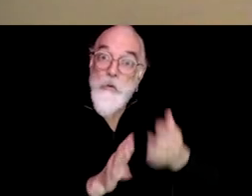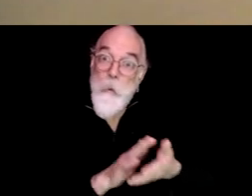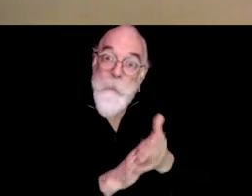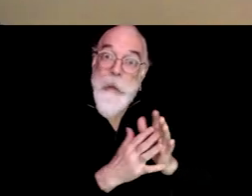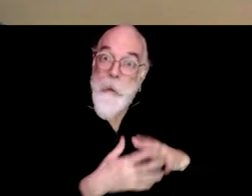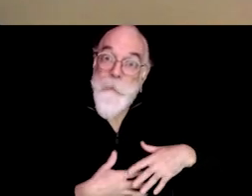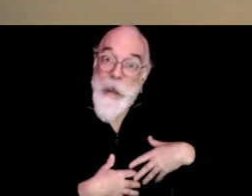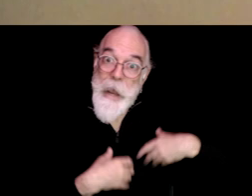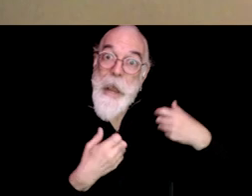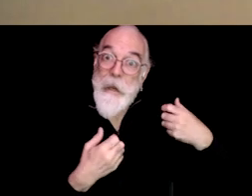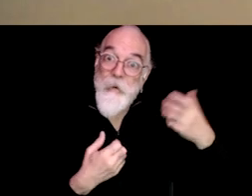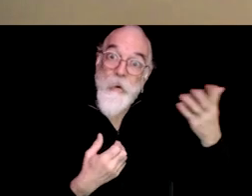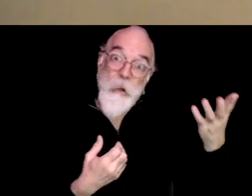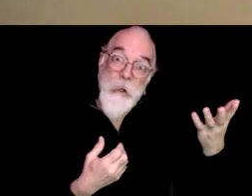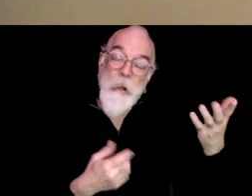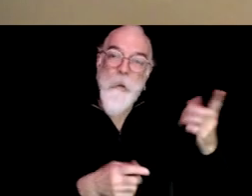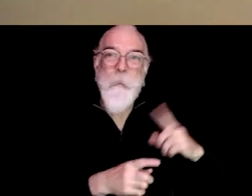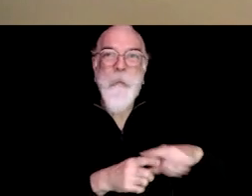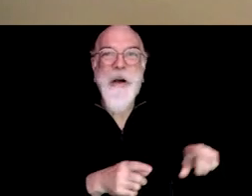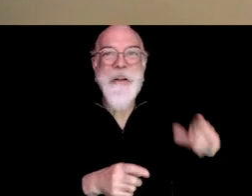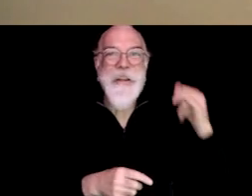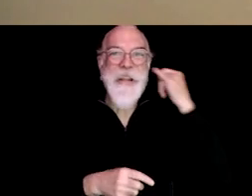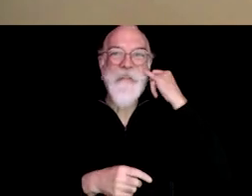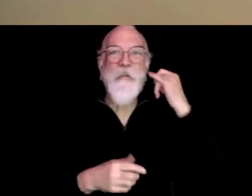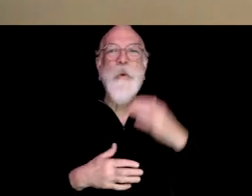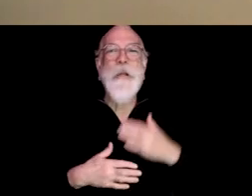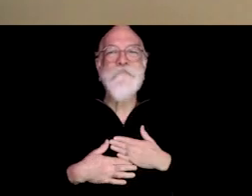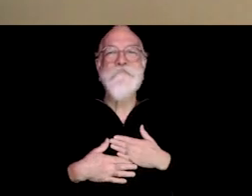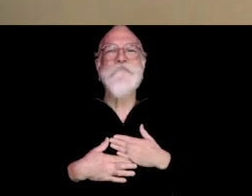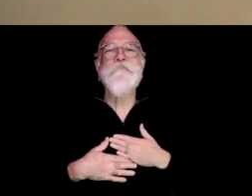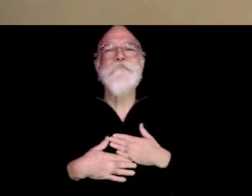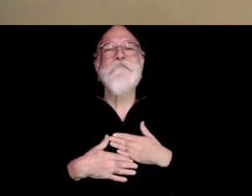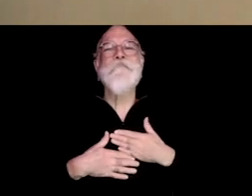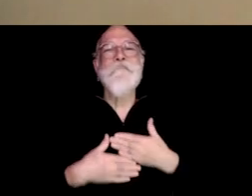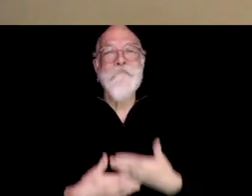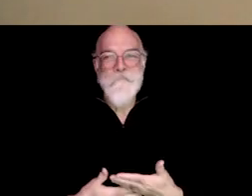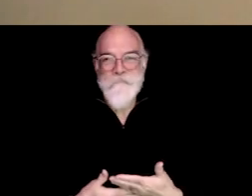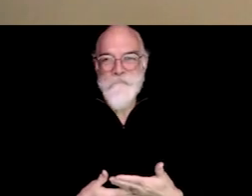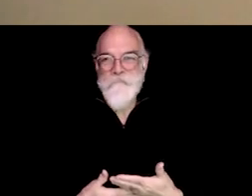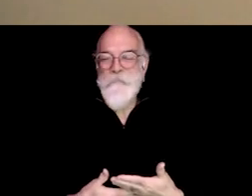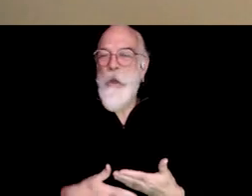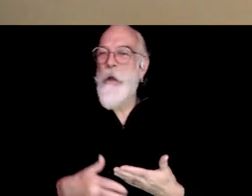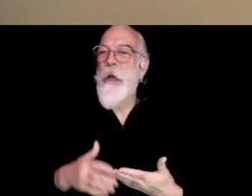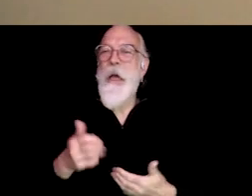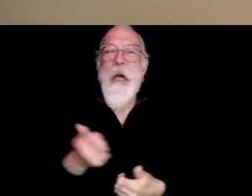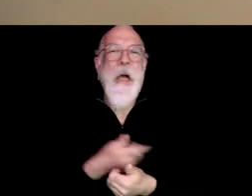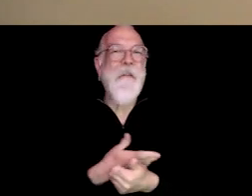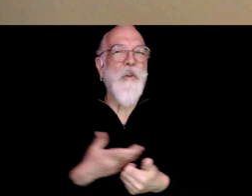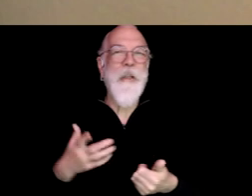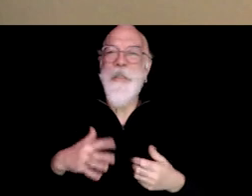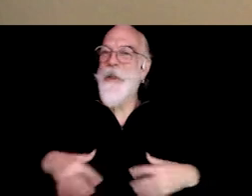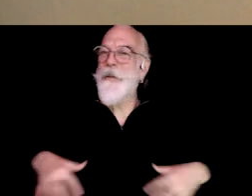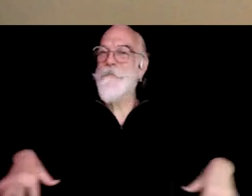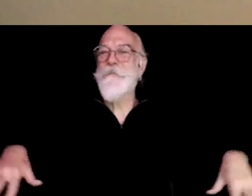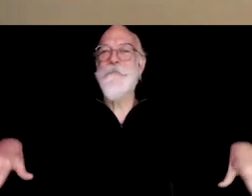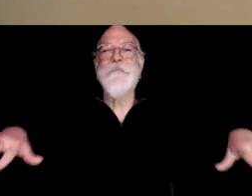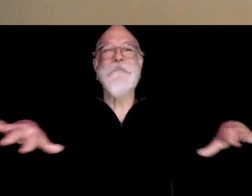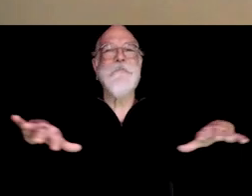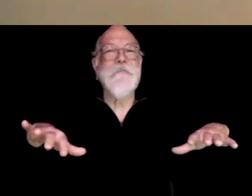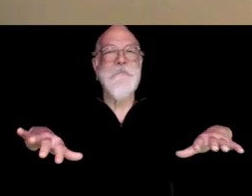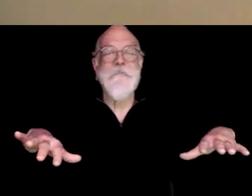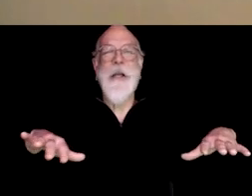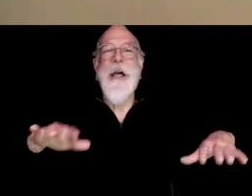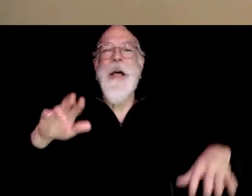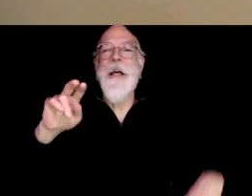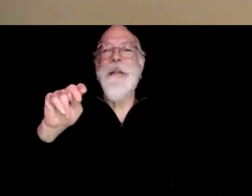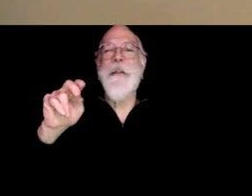angry. But if we acknowledged that everything around us was nan